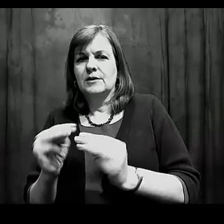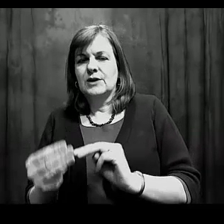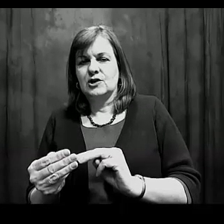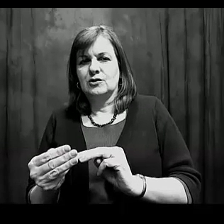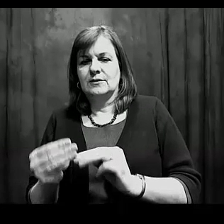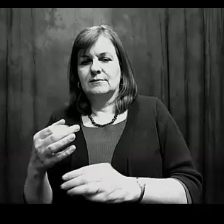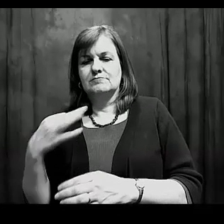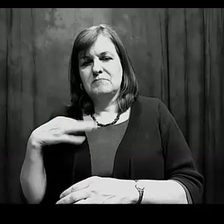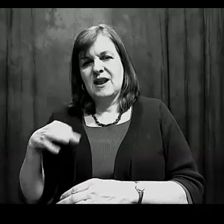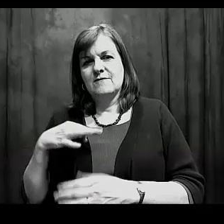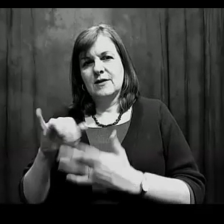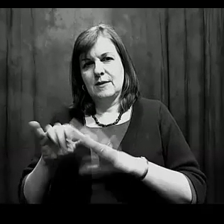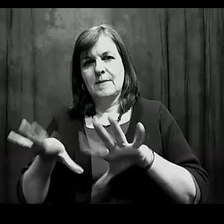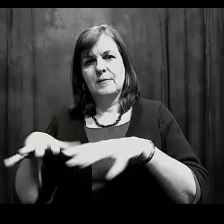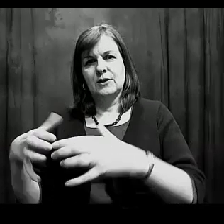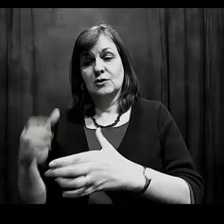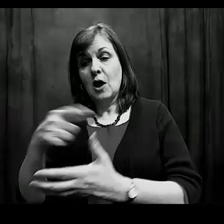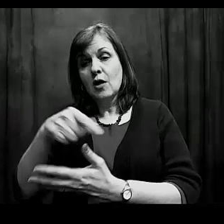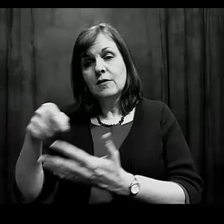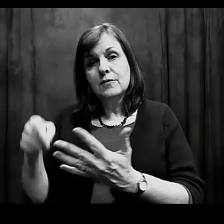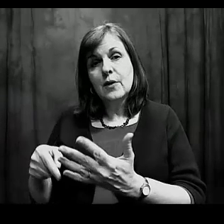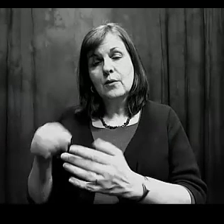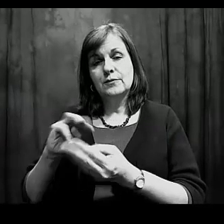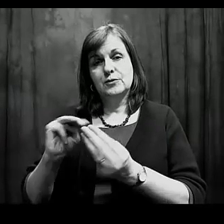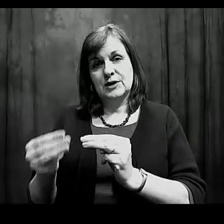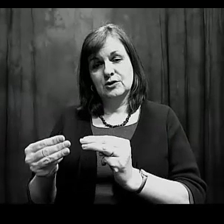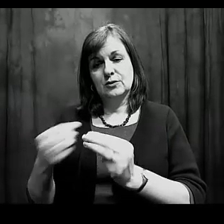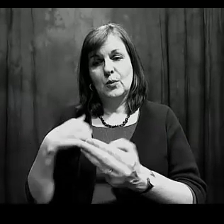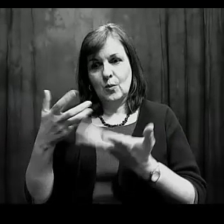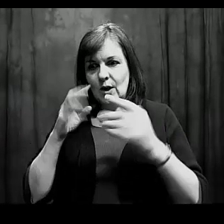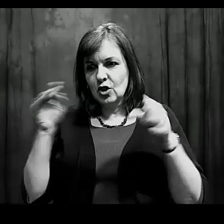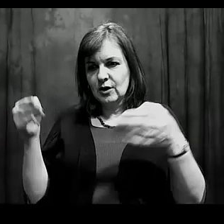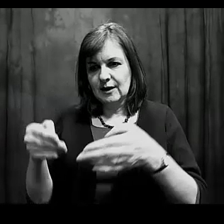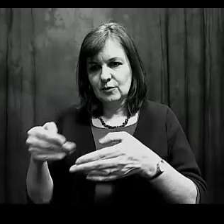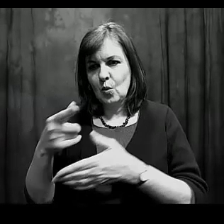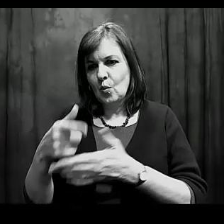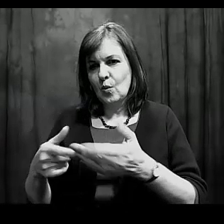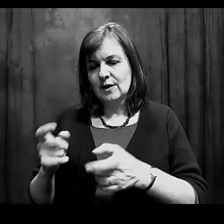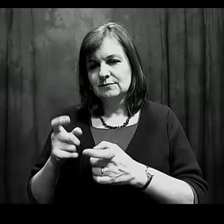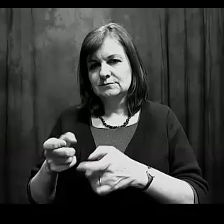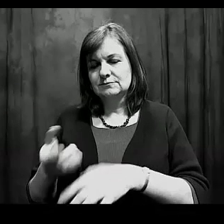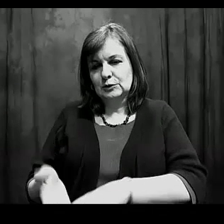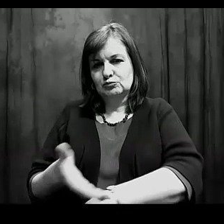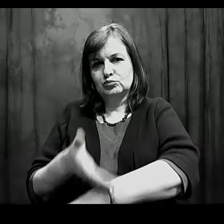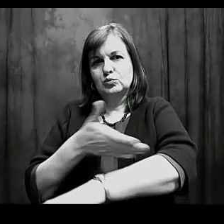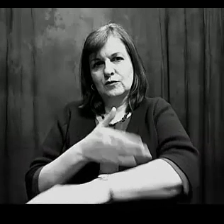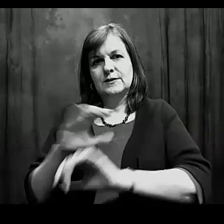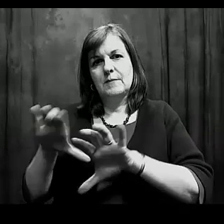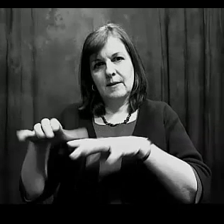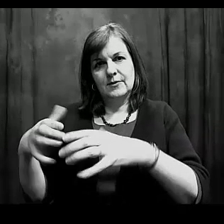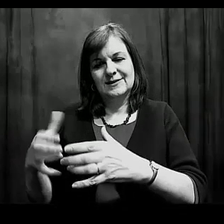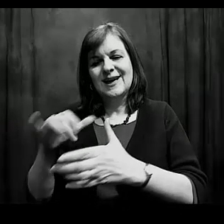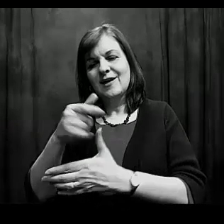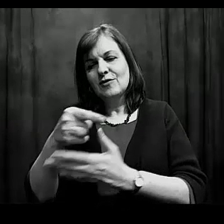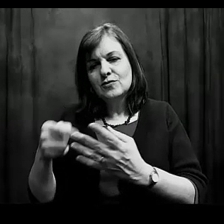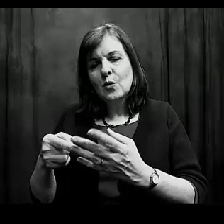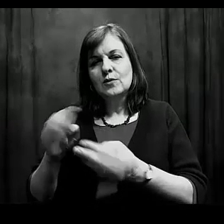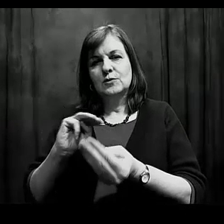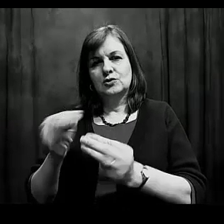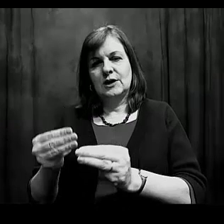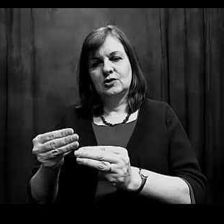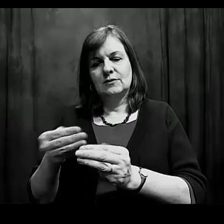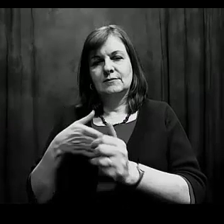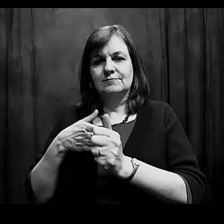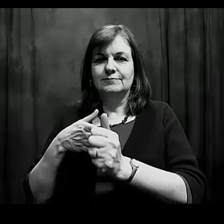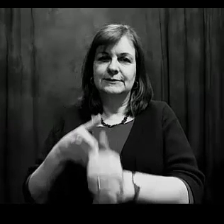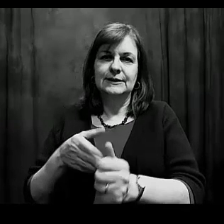actually benefit our population. These are the ones that we would actually be interested in, the ones that benefit our population. They're the ones that are going to